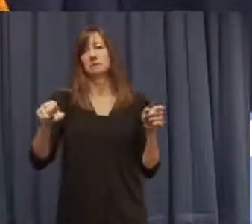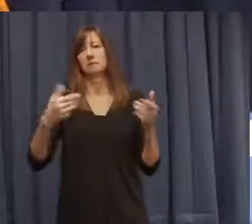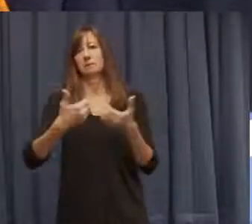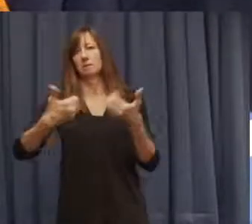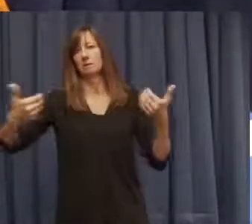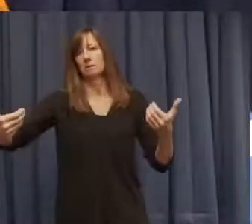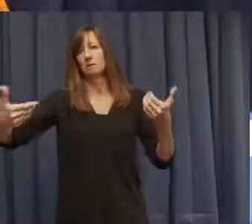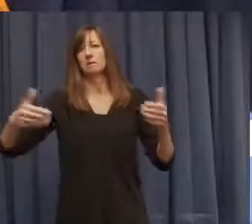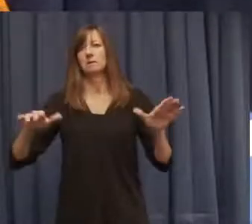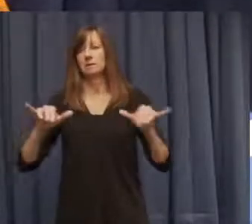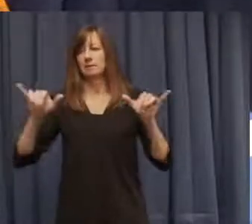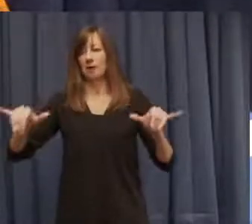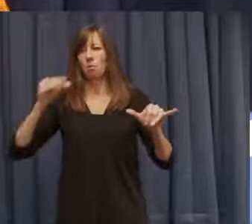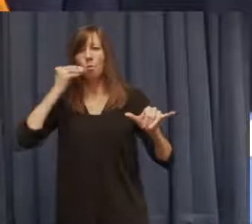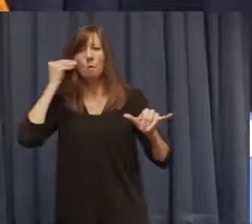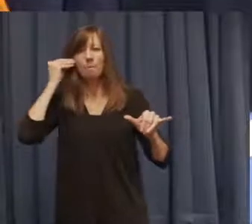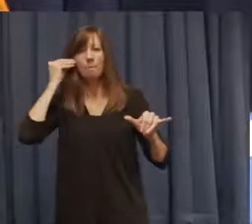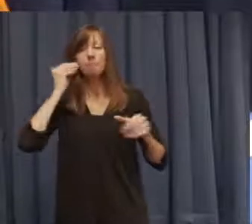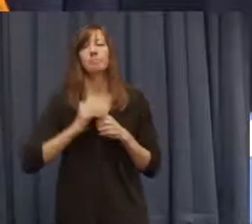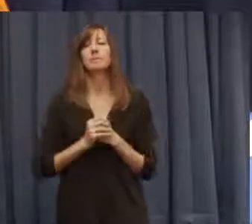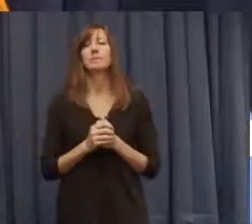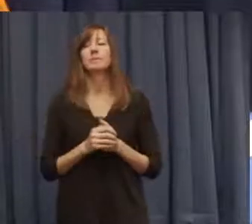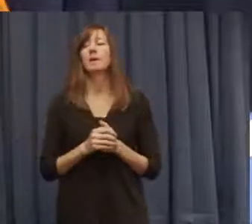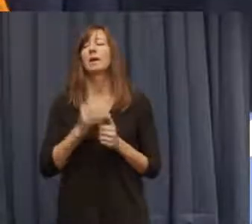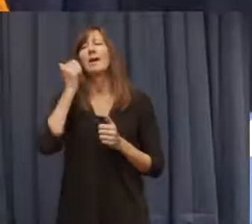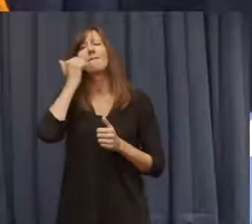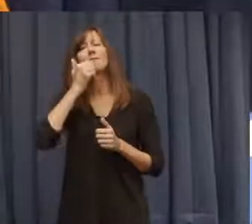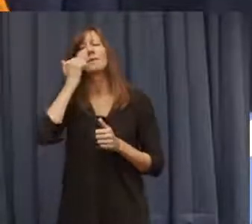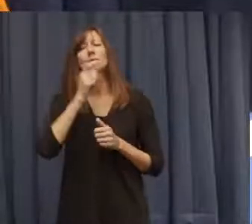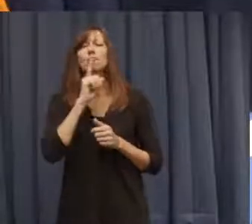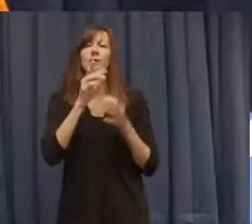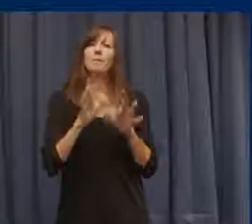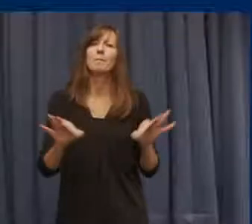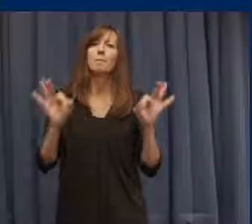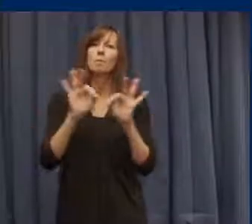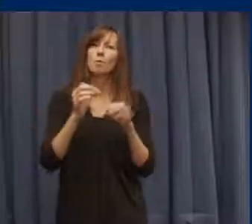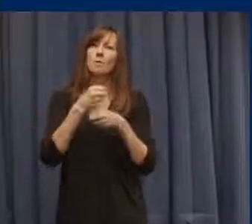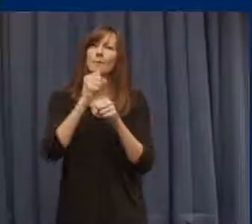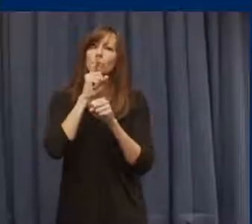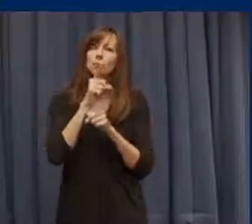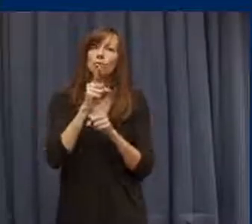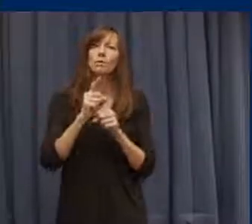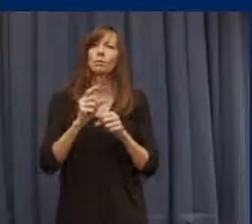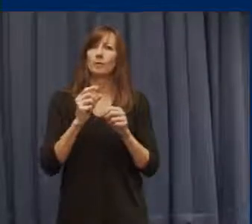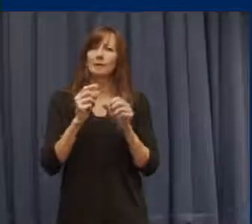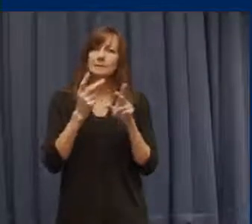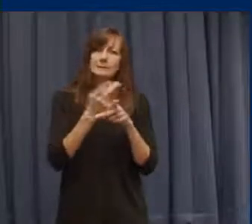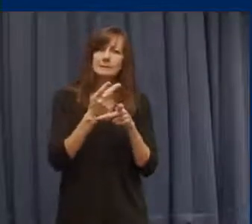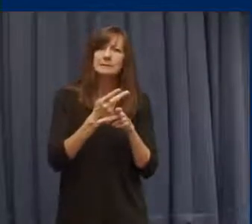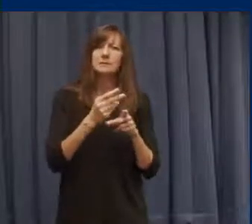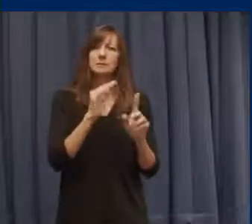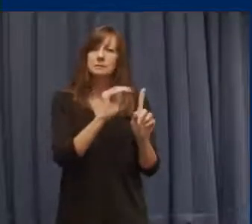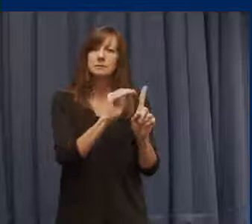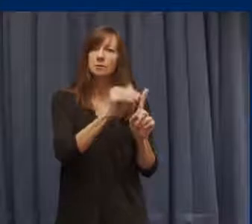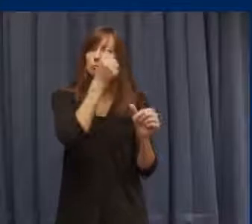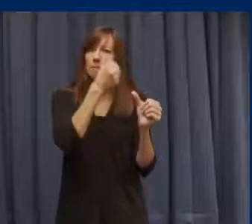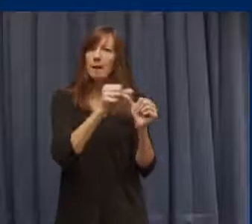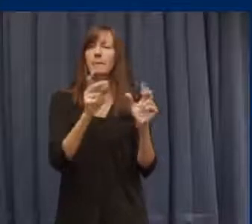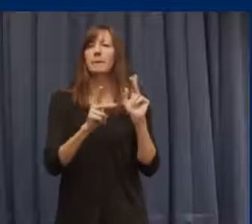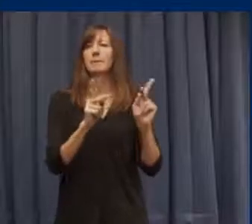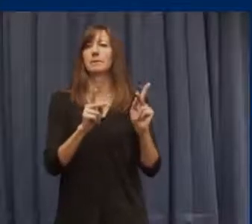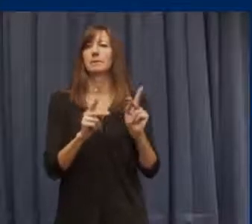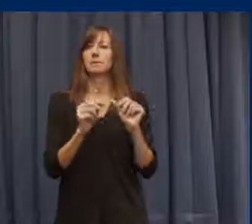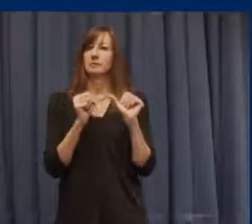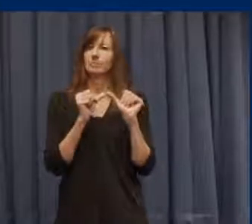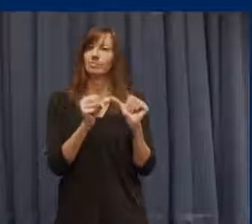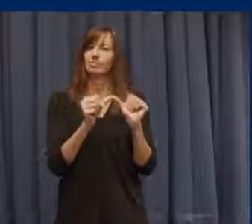the rules. And every day we still are receiving these pause complaints about where a small number